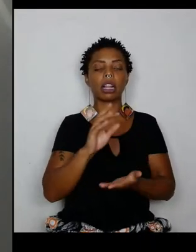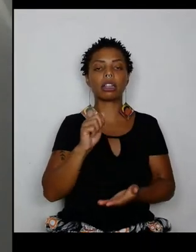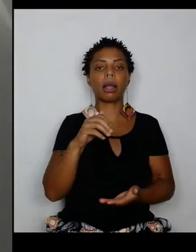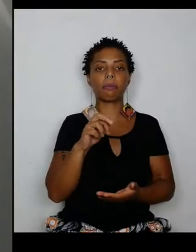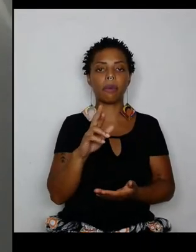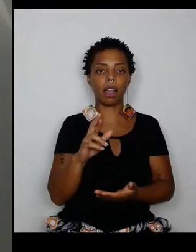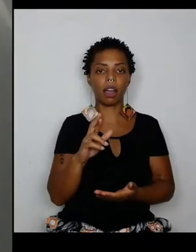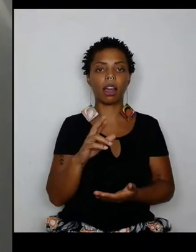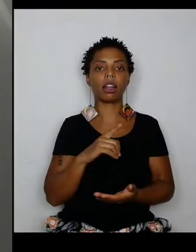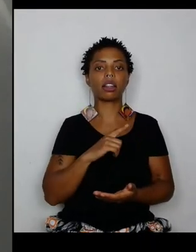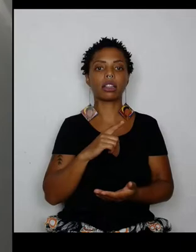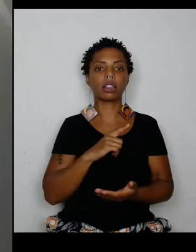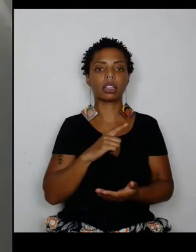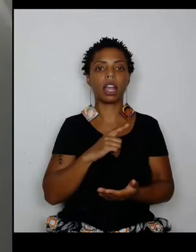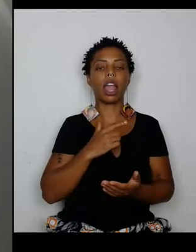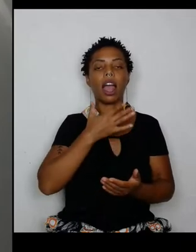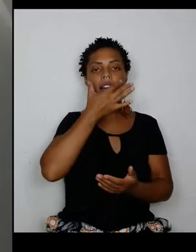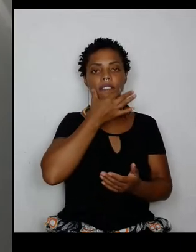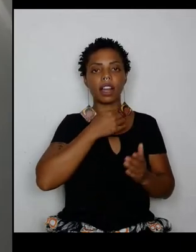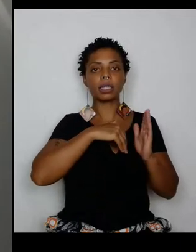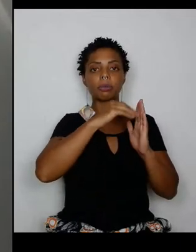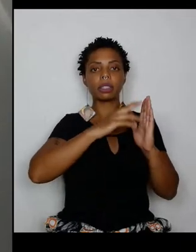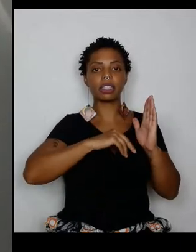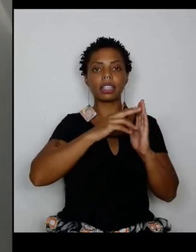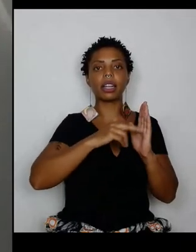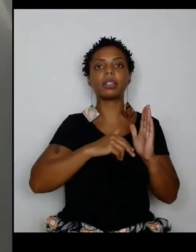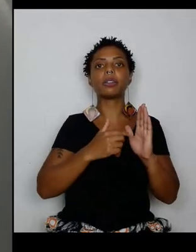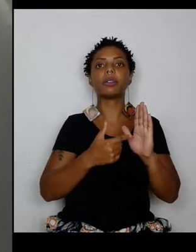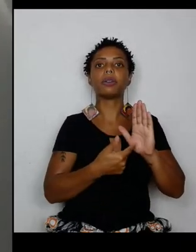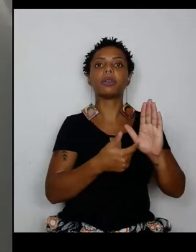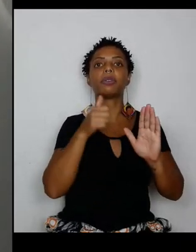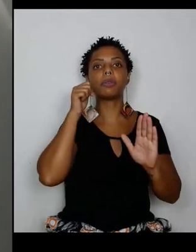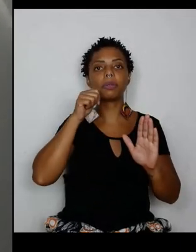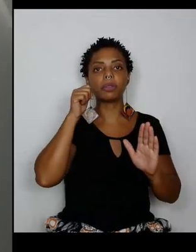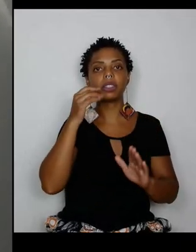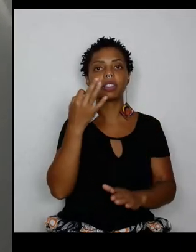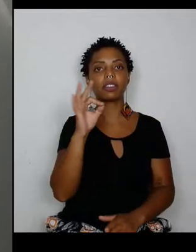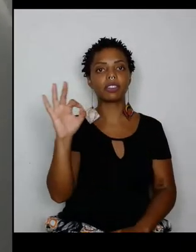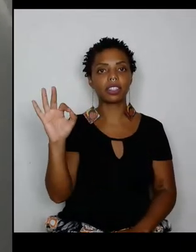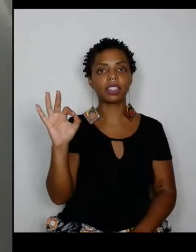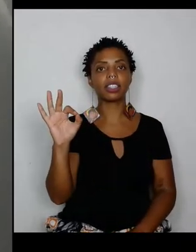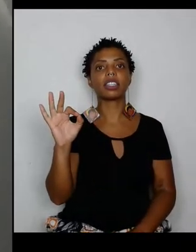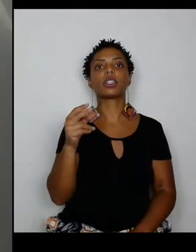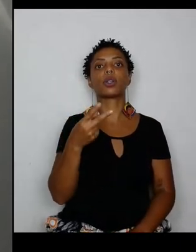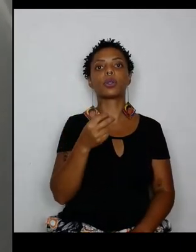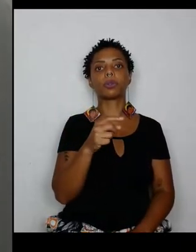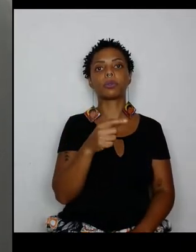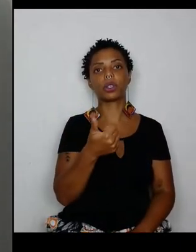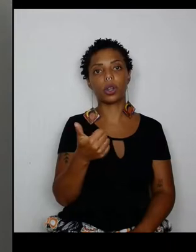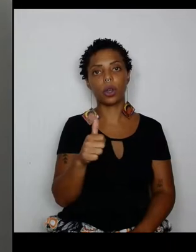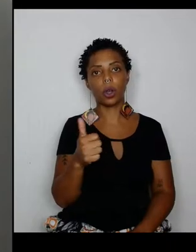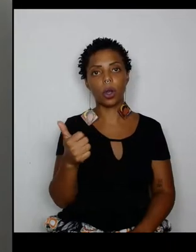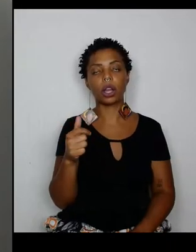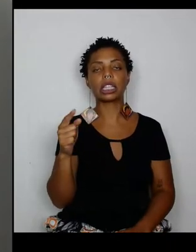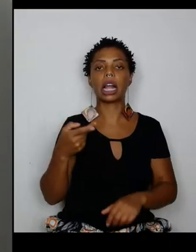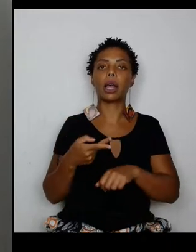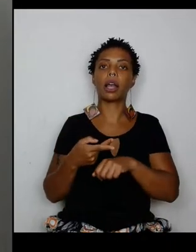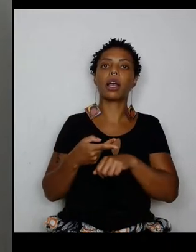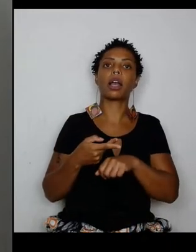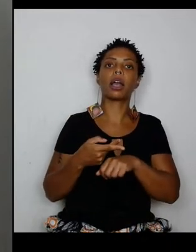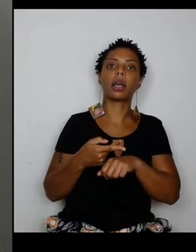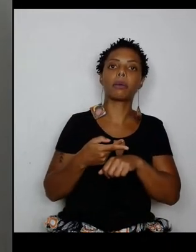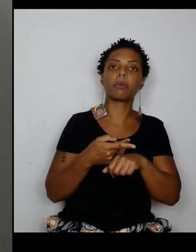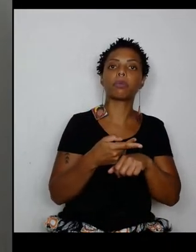amongst tamar garb's publications we see sisters of the british women's artistic practices in the late 19th century